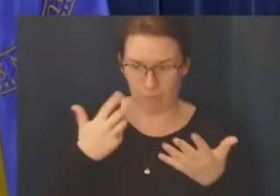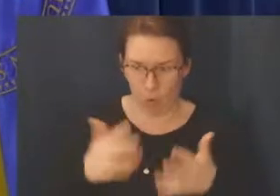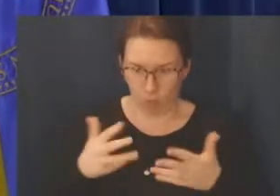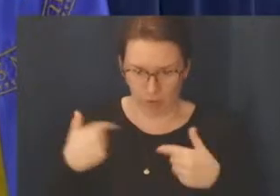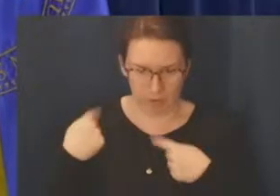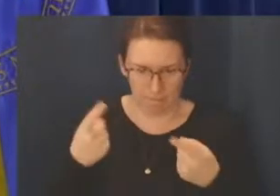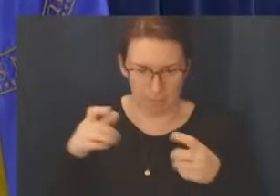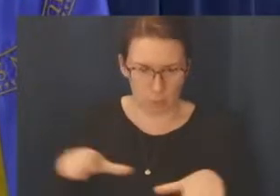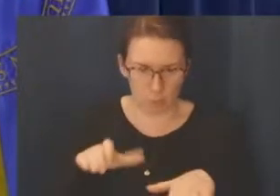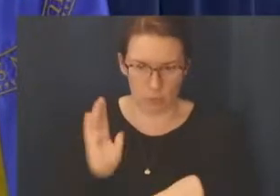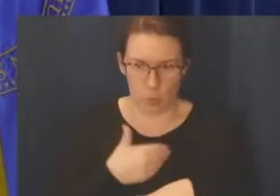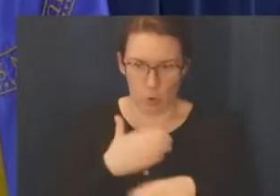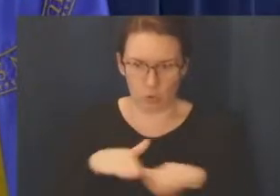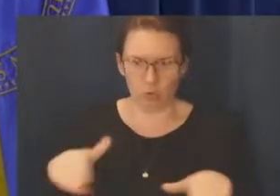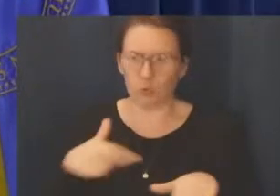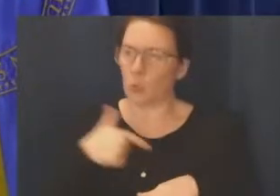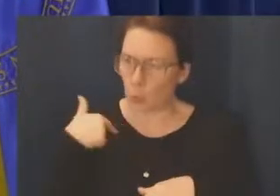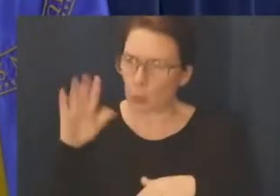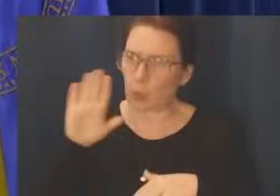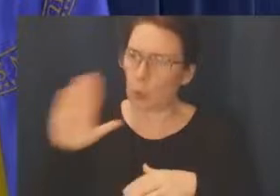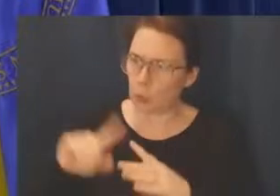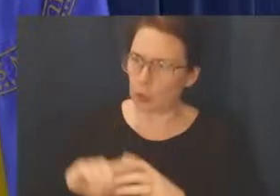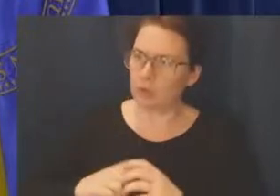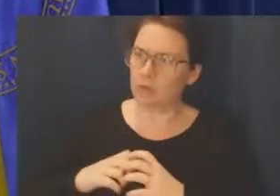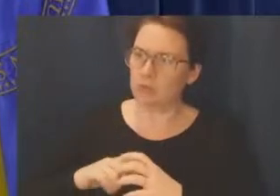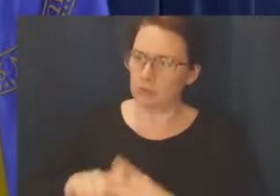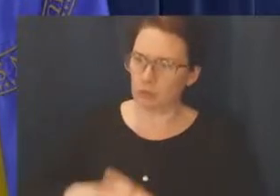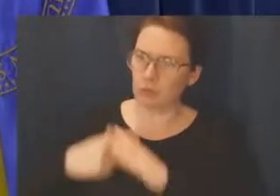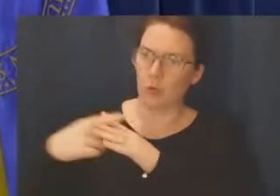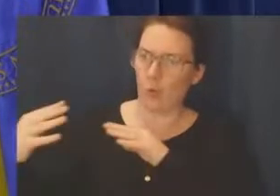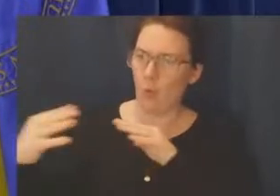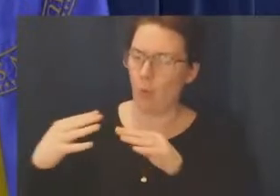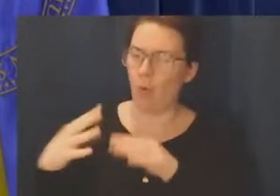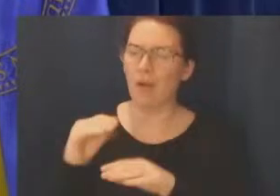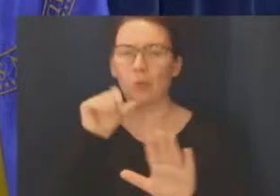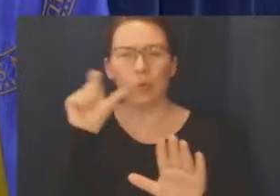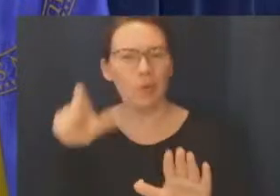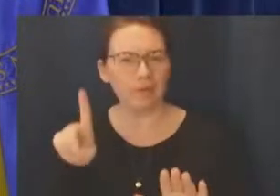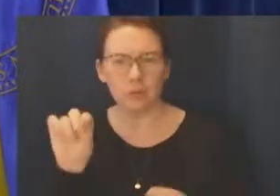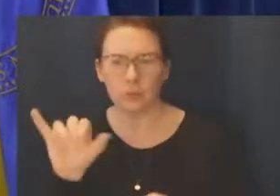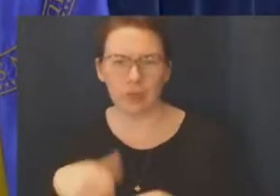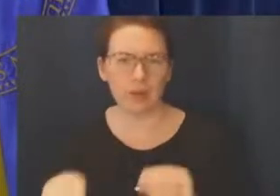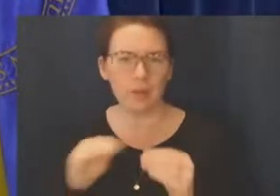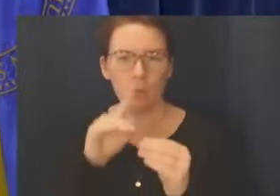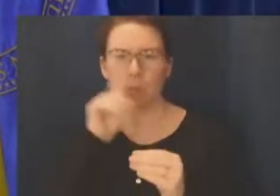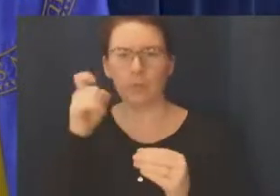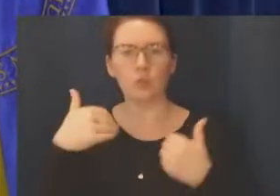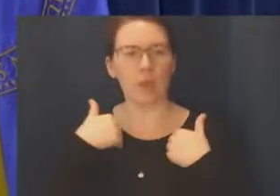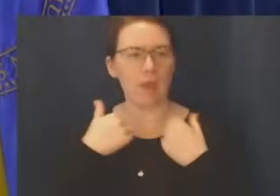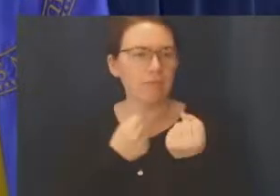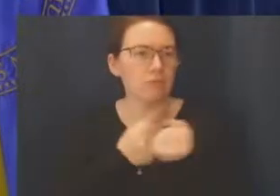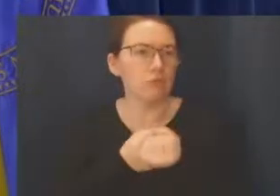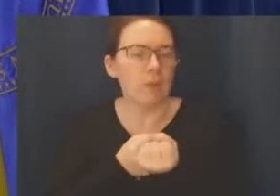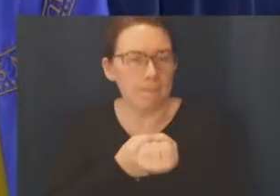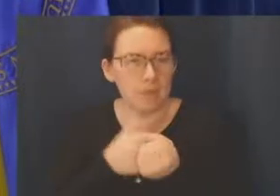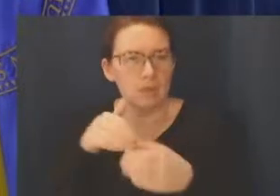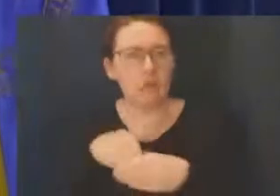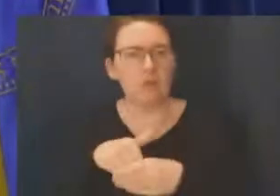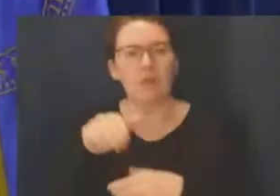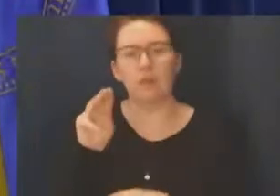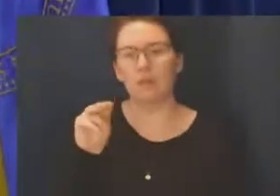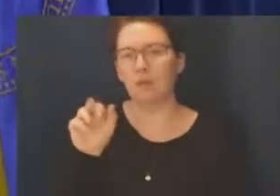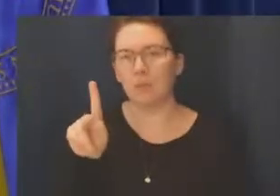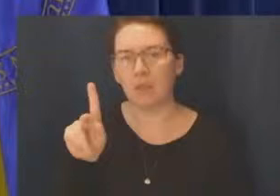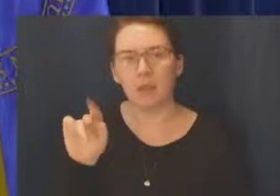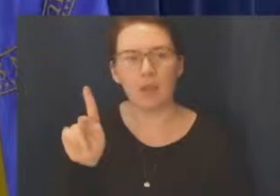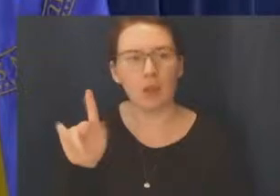think we don't need to do that anymore because we have a champion in Secretary Kennedy and Commissioner McCary to really make a change that we